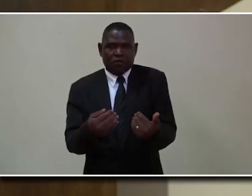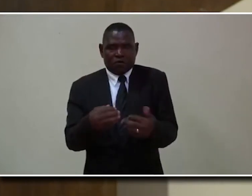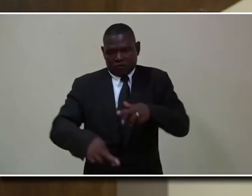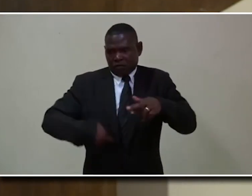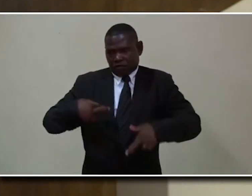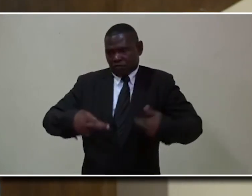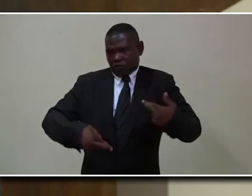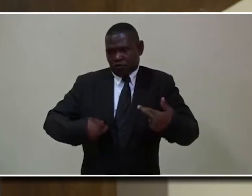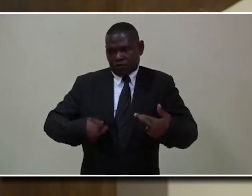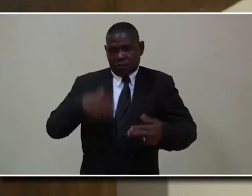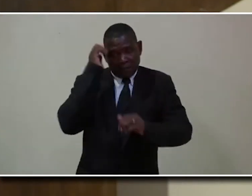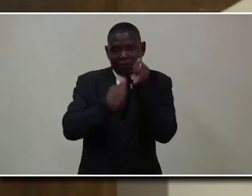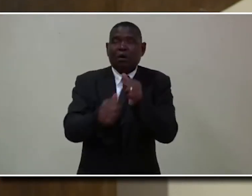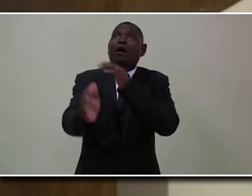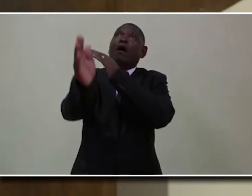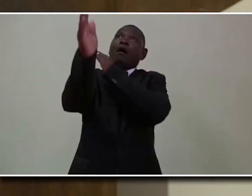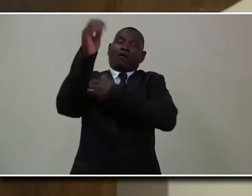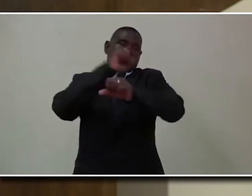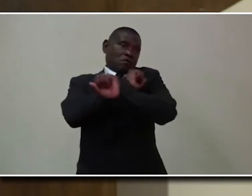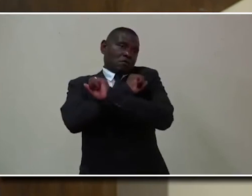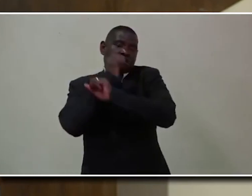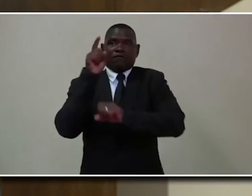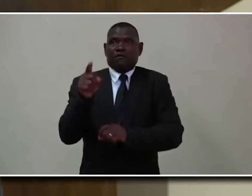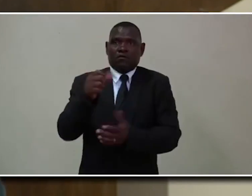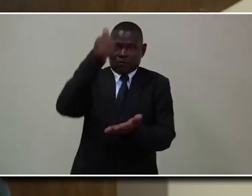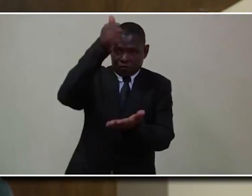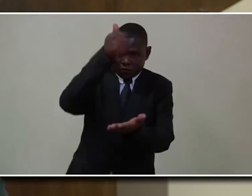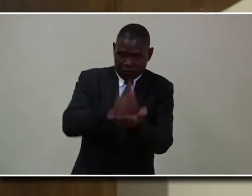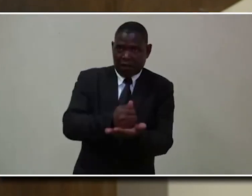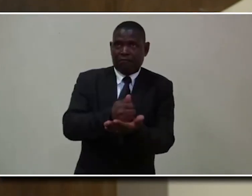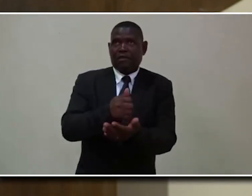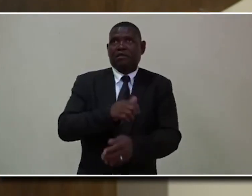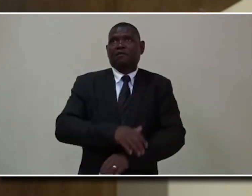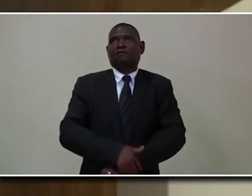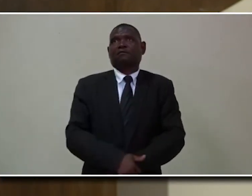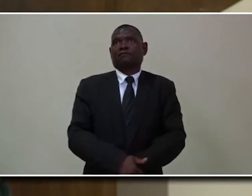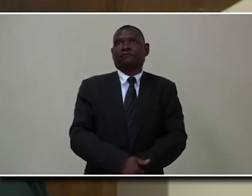Rejoice. Because God loves you. Amen. Amen.